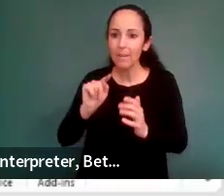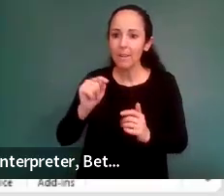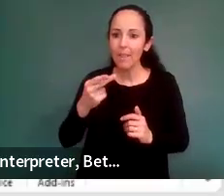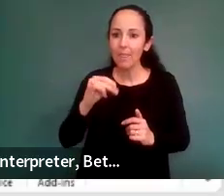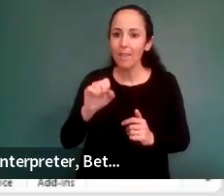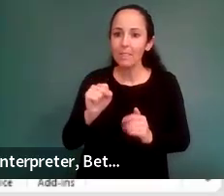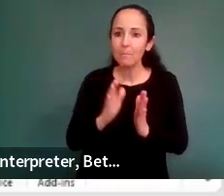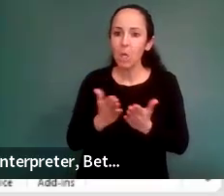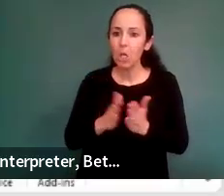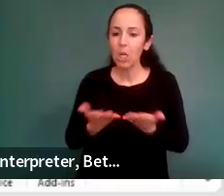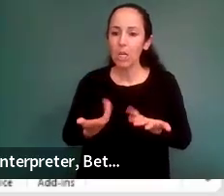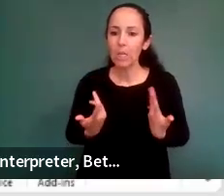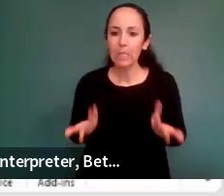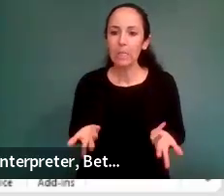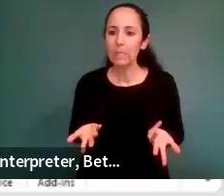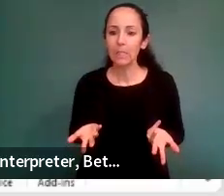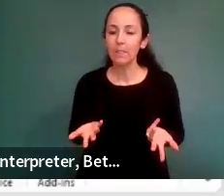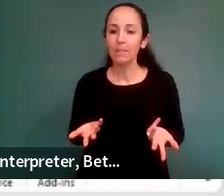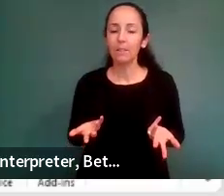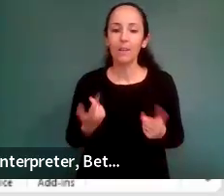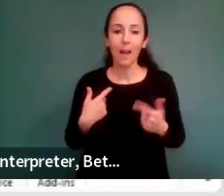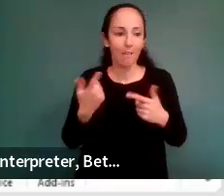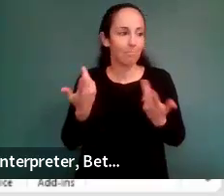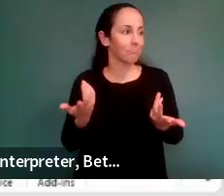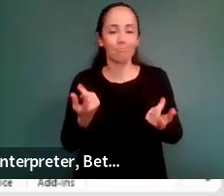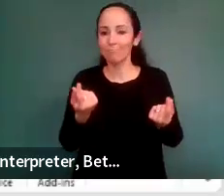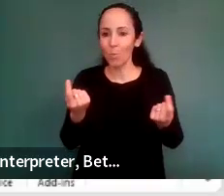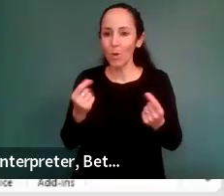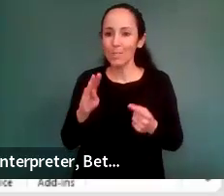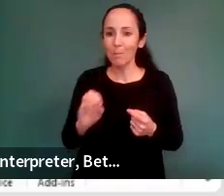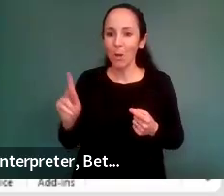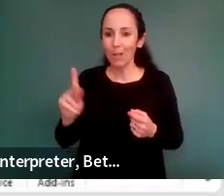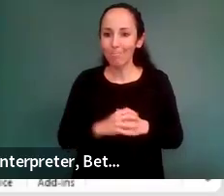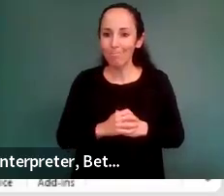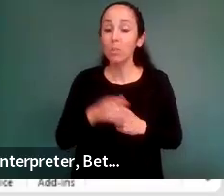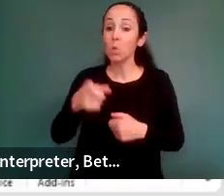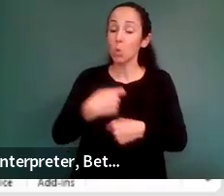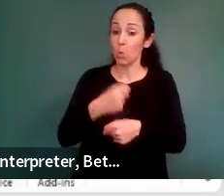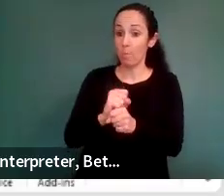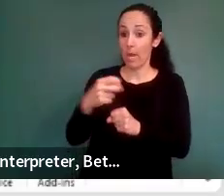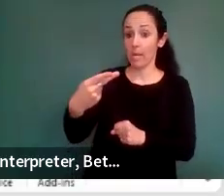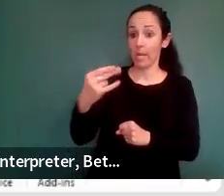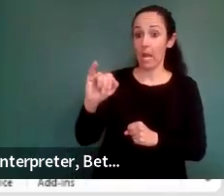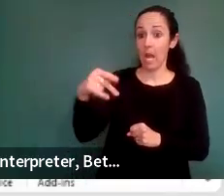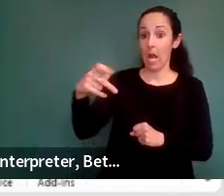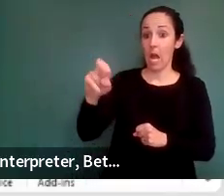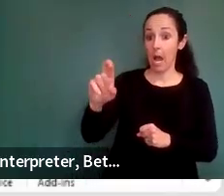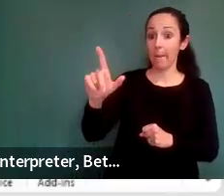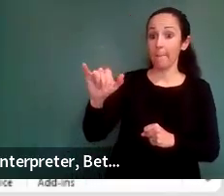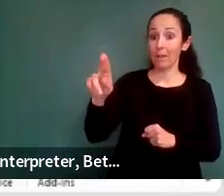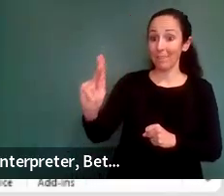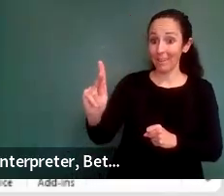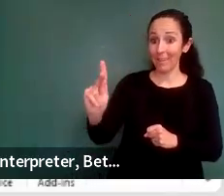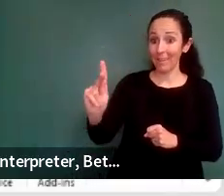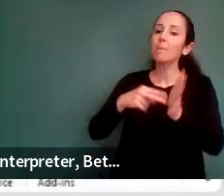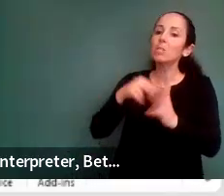So we need to come up with better link text. So when you create hyperlinks, your link text should be